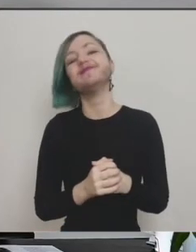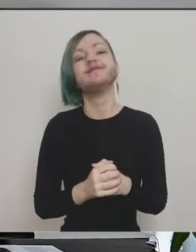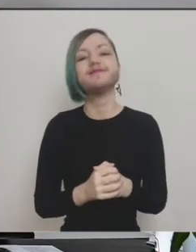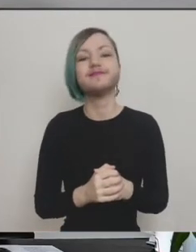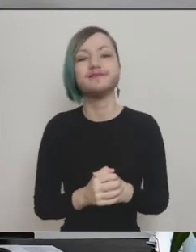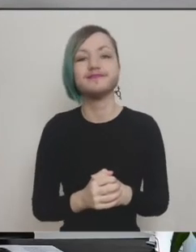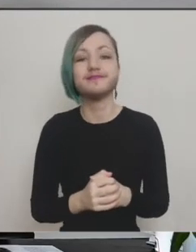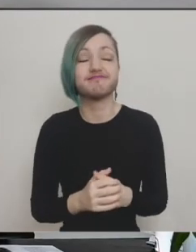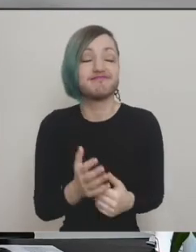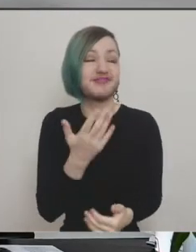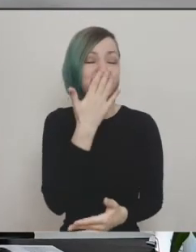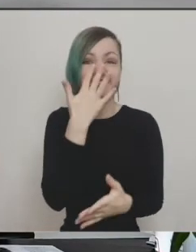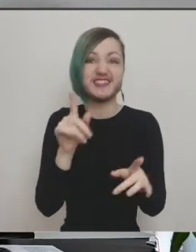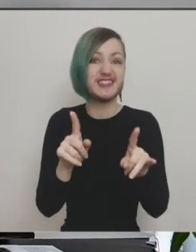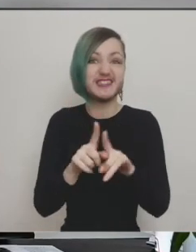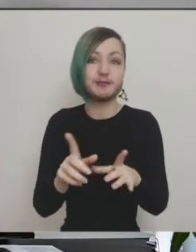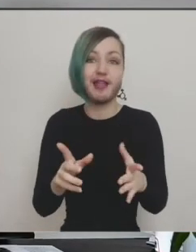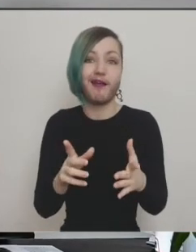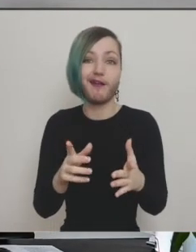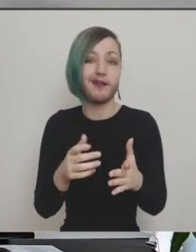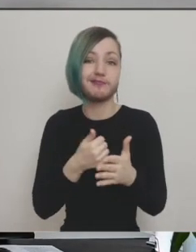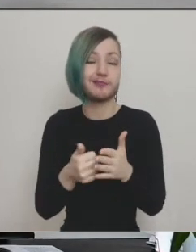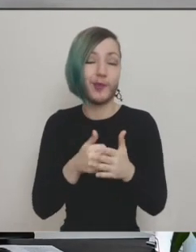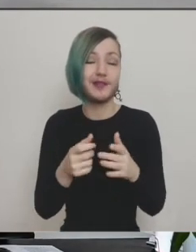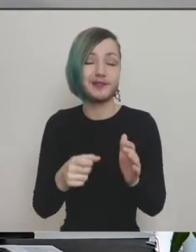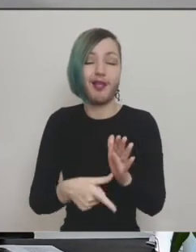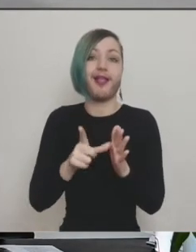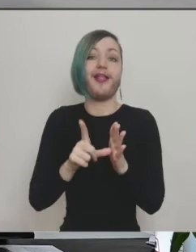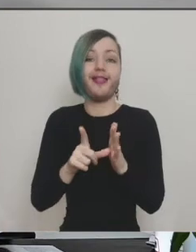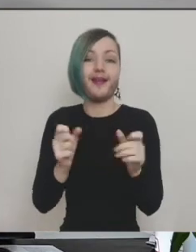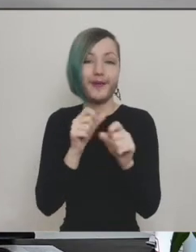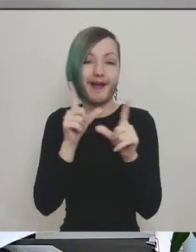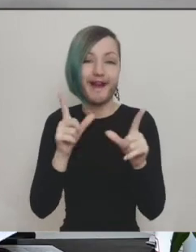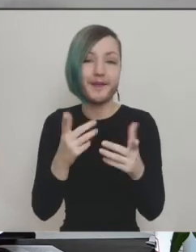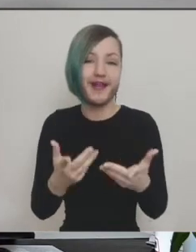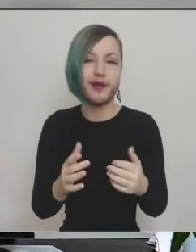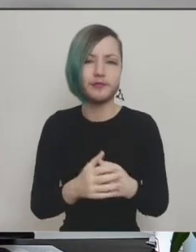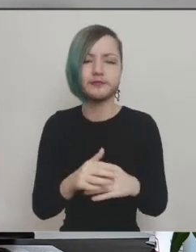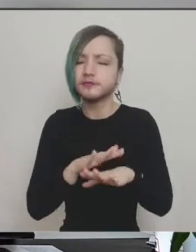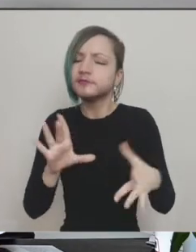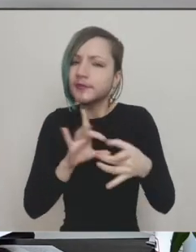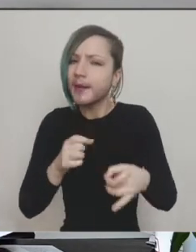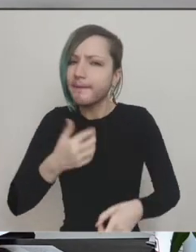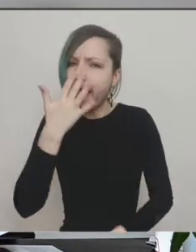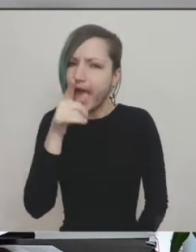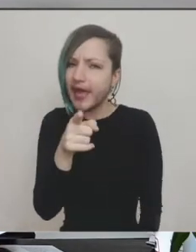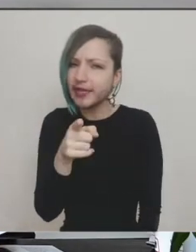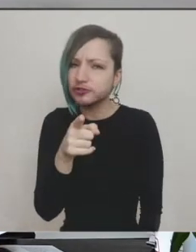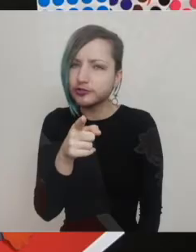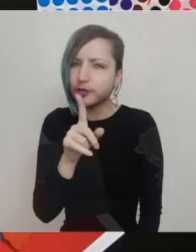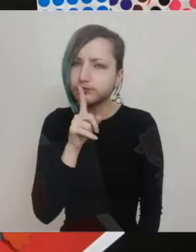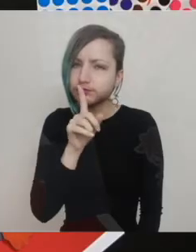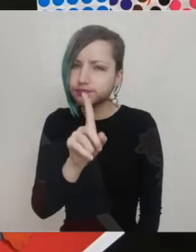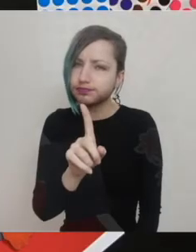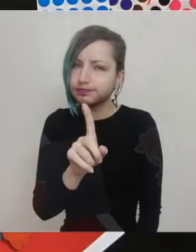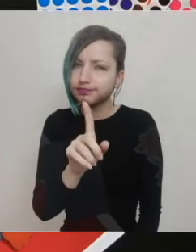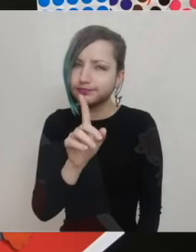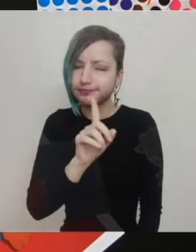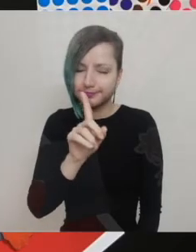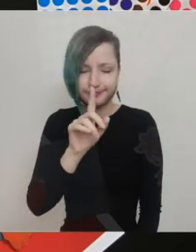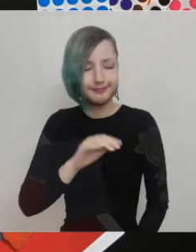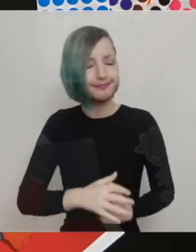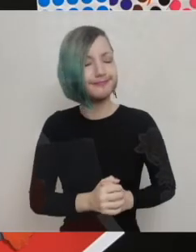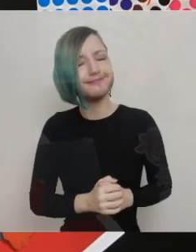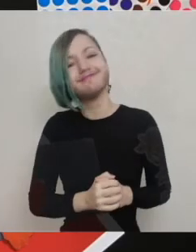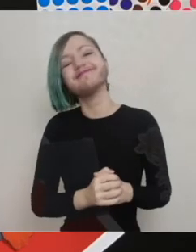because I just seem to wake up early these days. I don't think it's got anything to do with my age, so I don't want any of those thoughts, thanks.